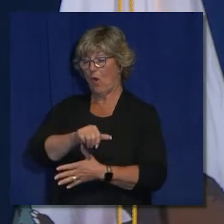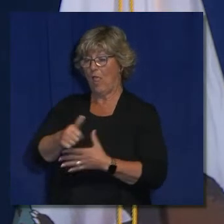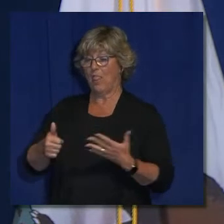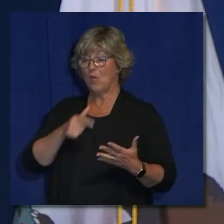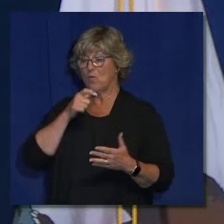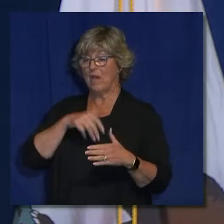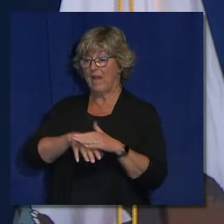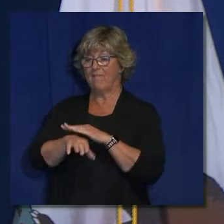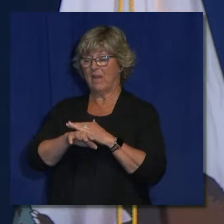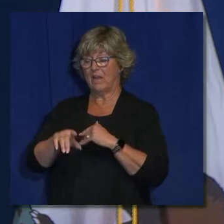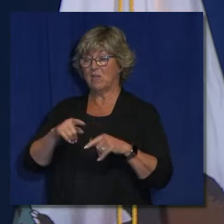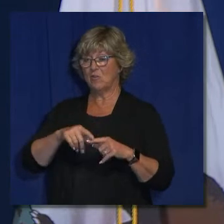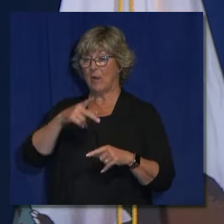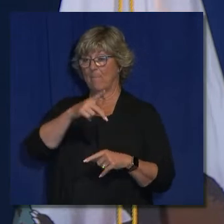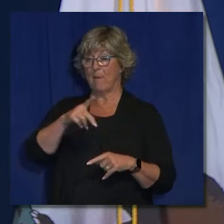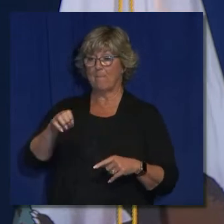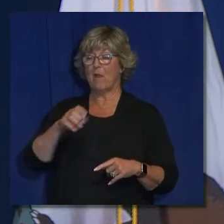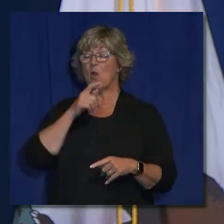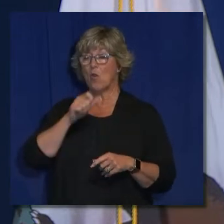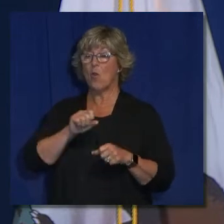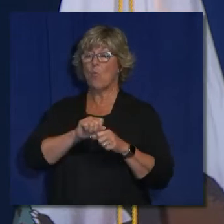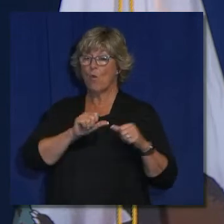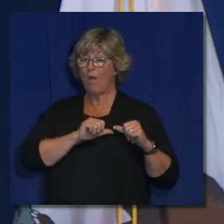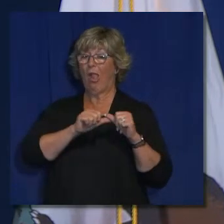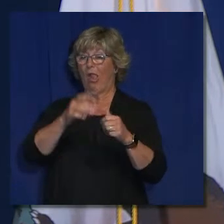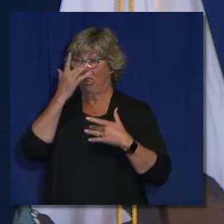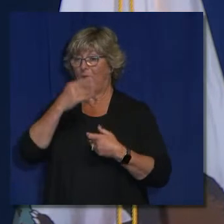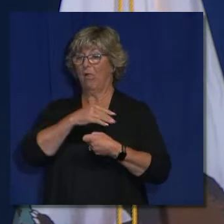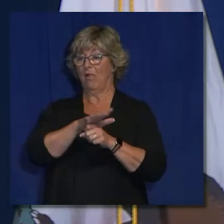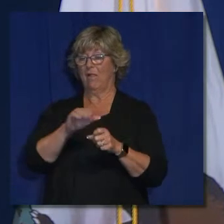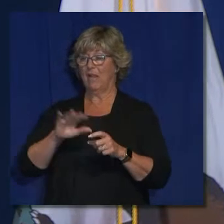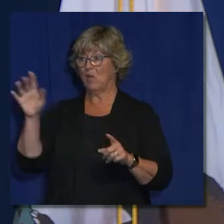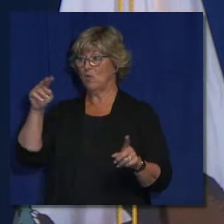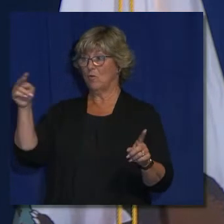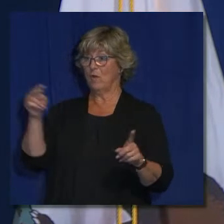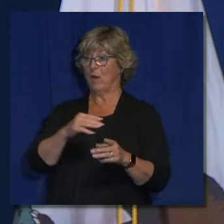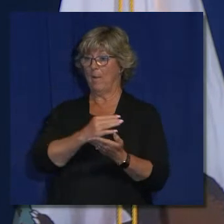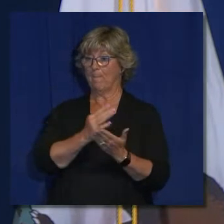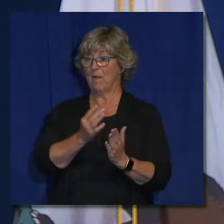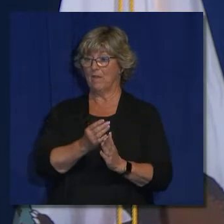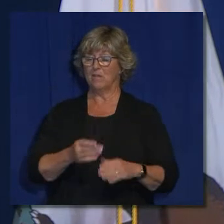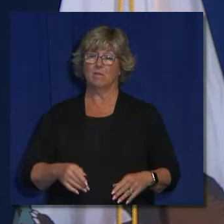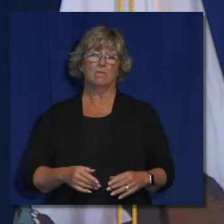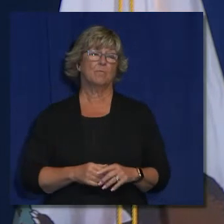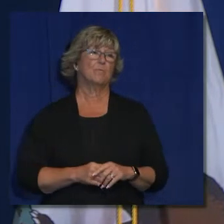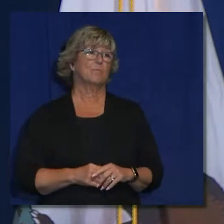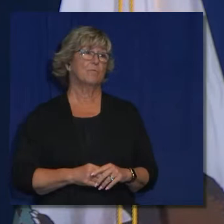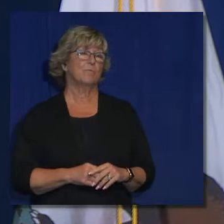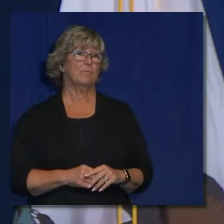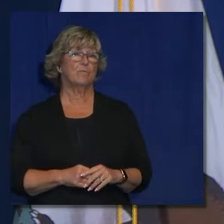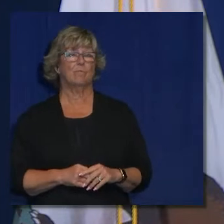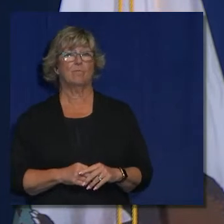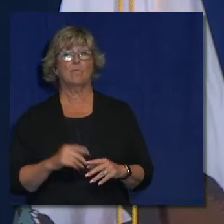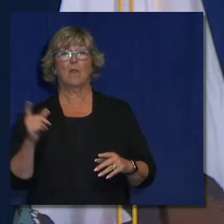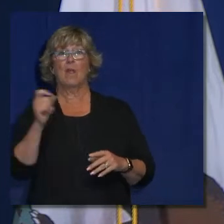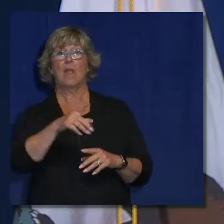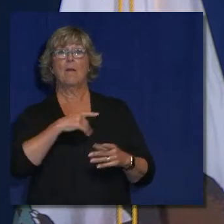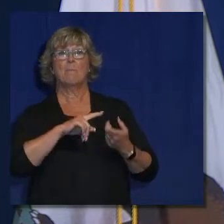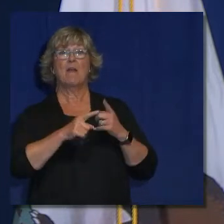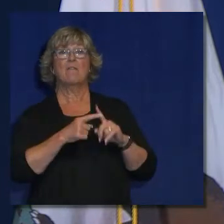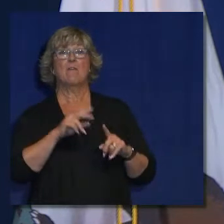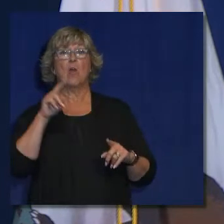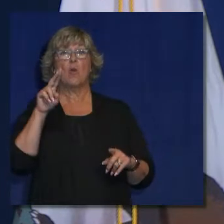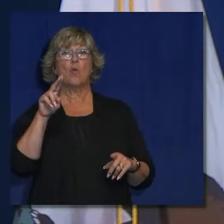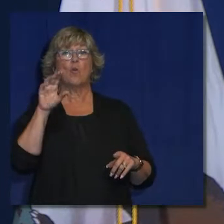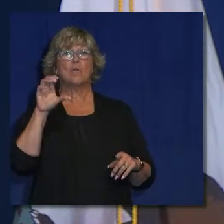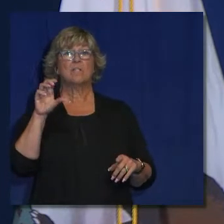didn't have access to PPE and who worked throughout the pandemic in the same way in your revised budget? I think you can ask my friends at UFCW, a